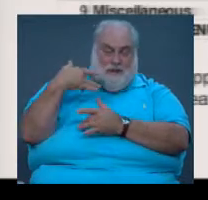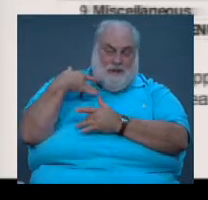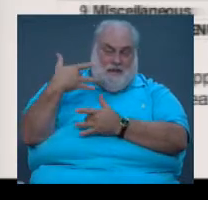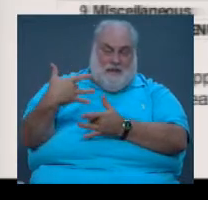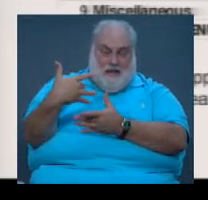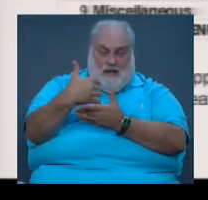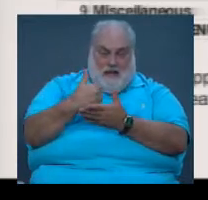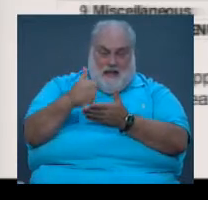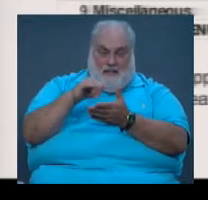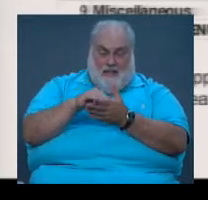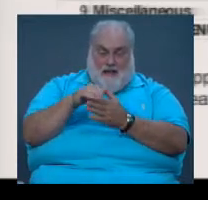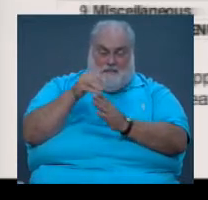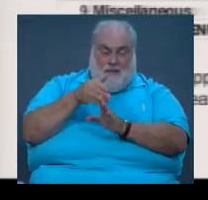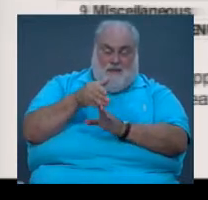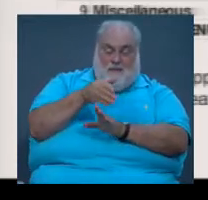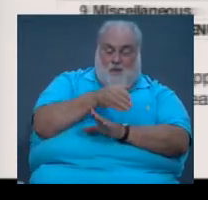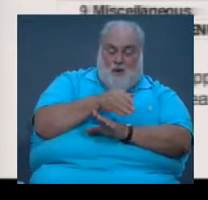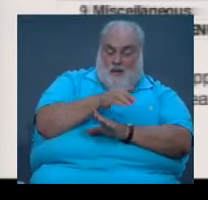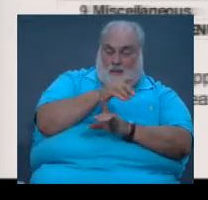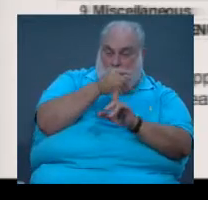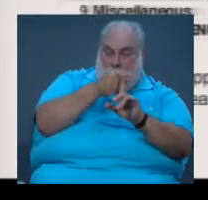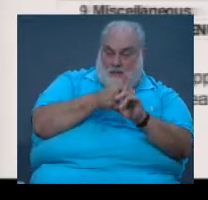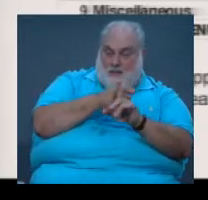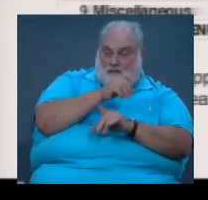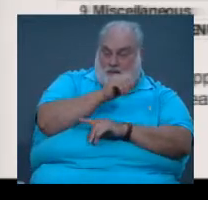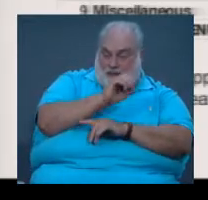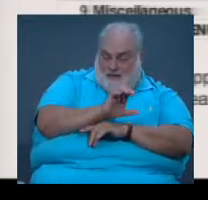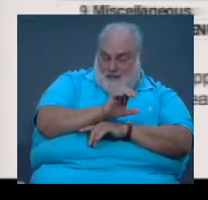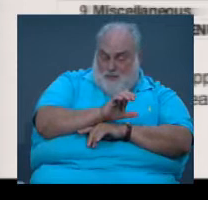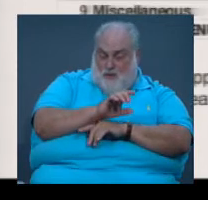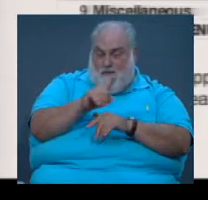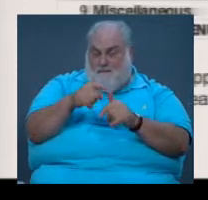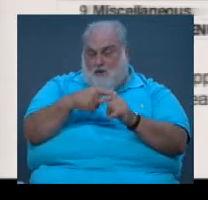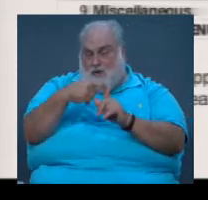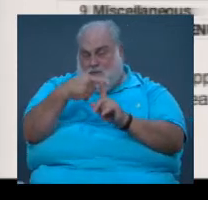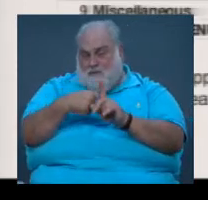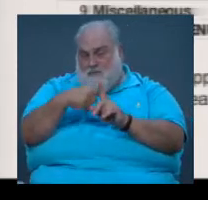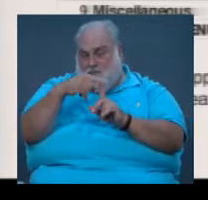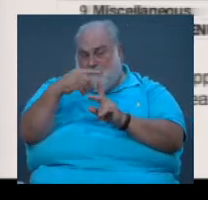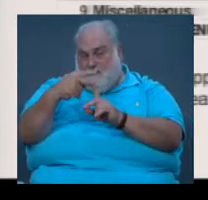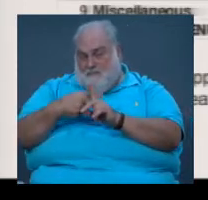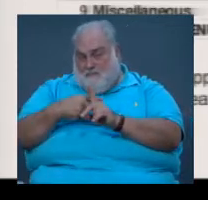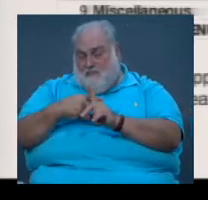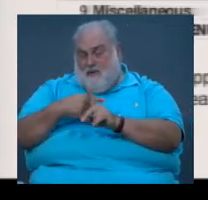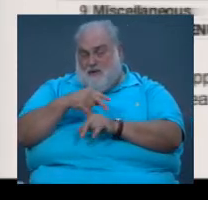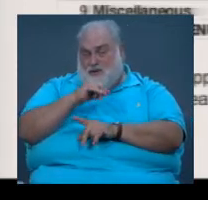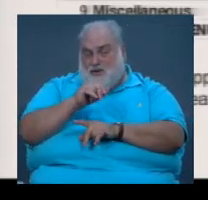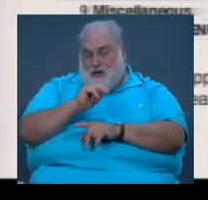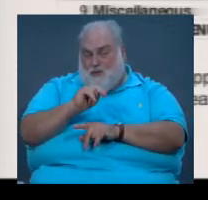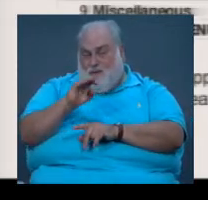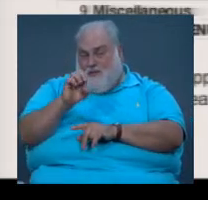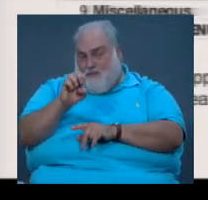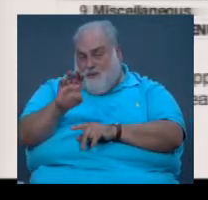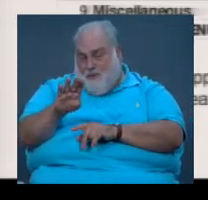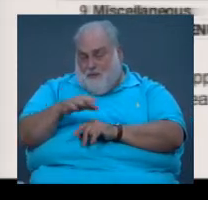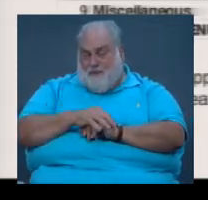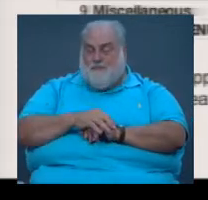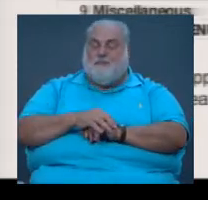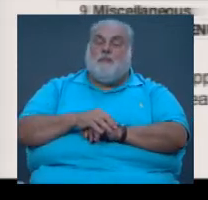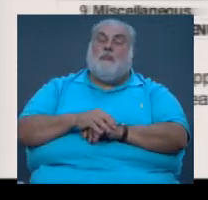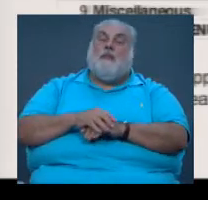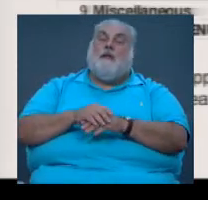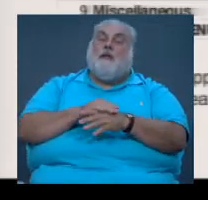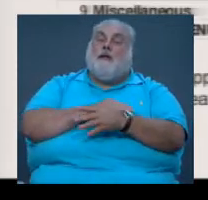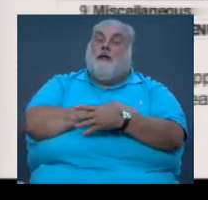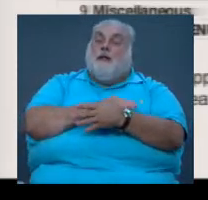those either in advance in December or in the first couple of months of the actual year. Through the end of June,